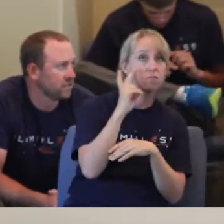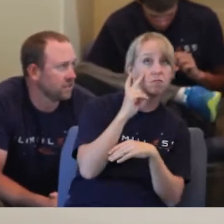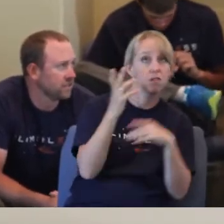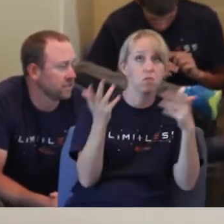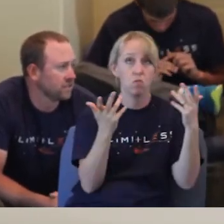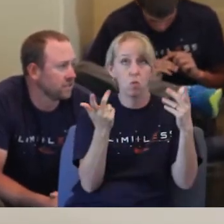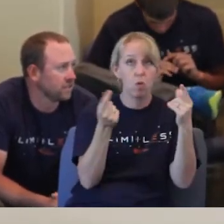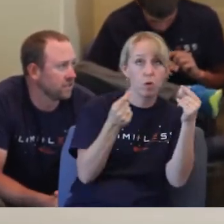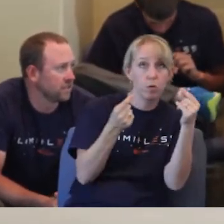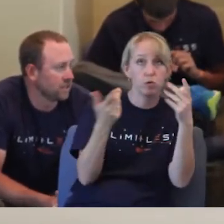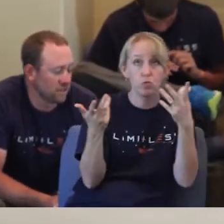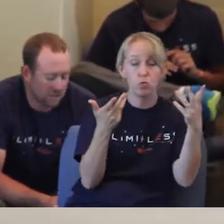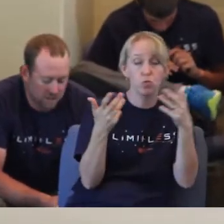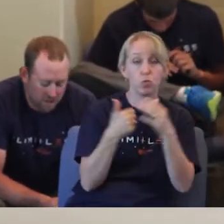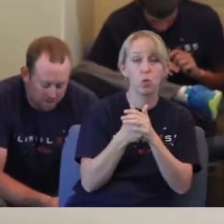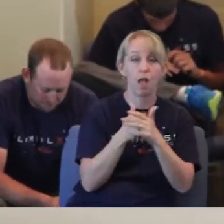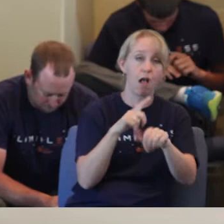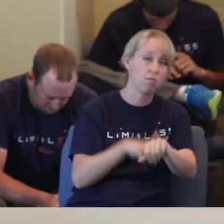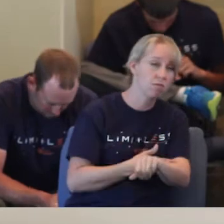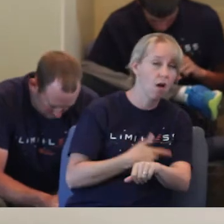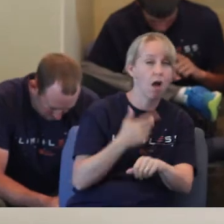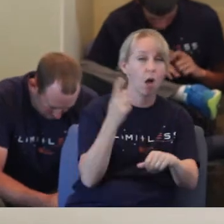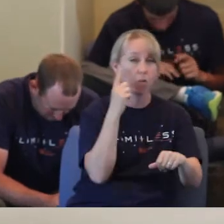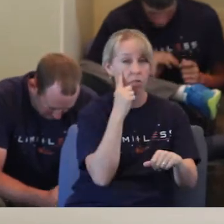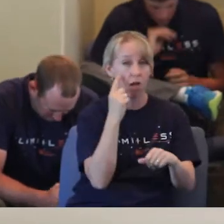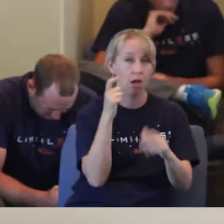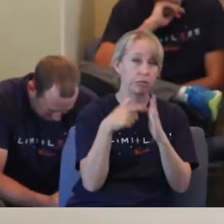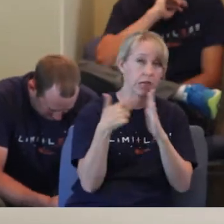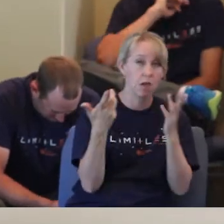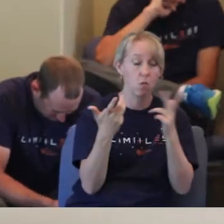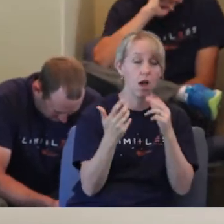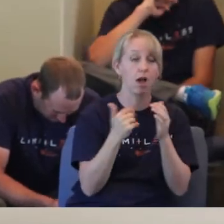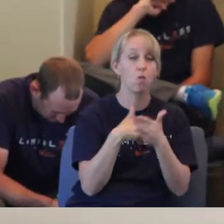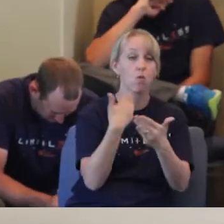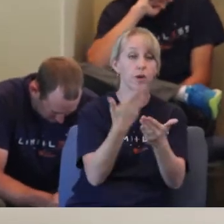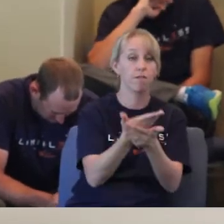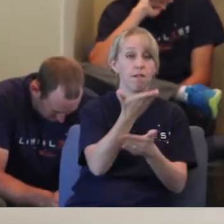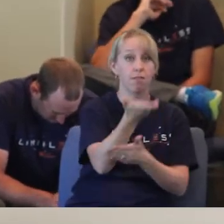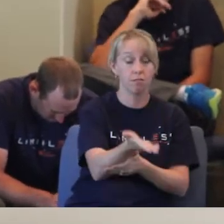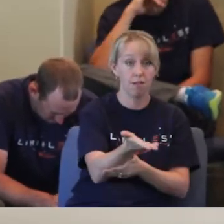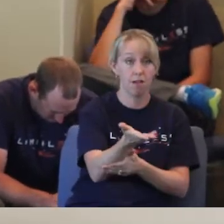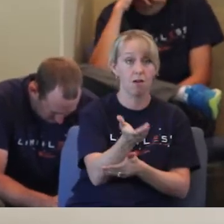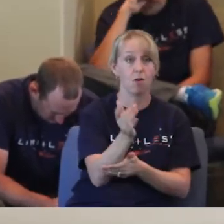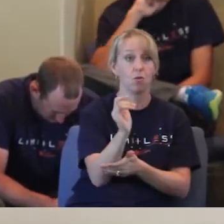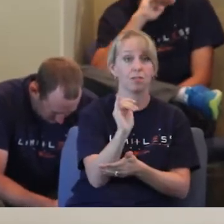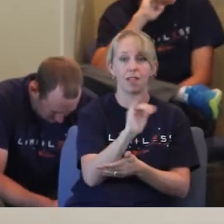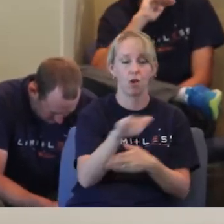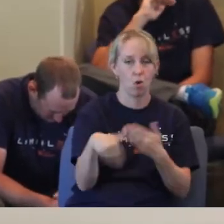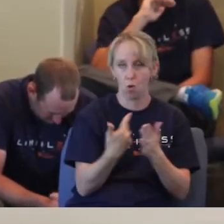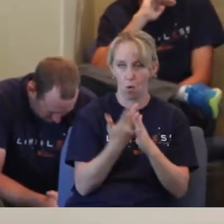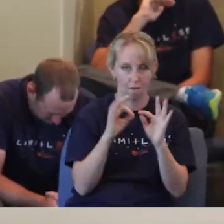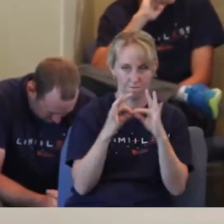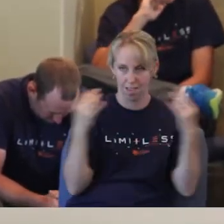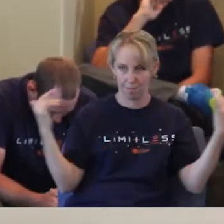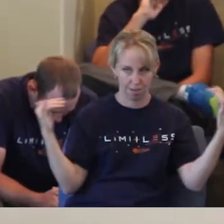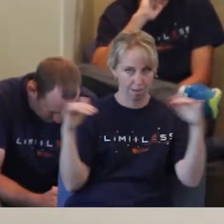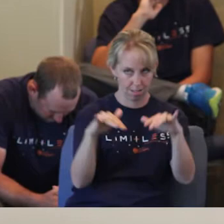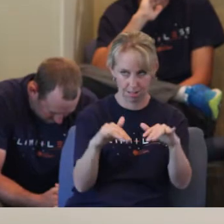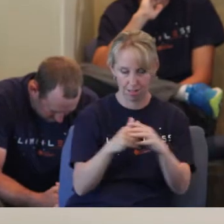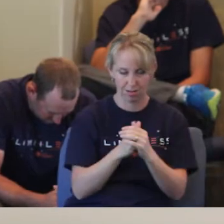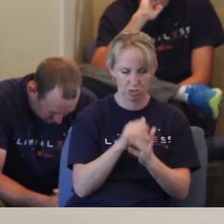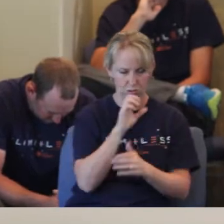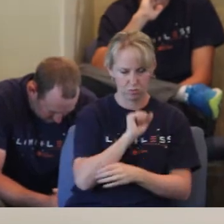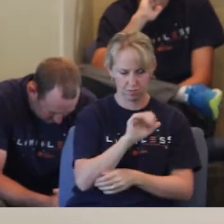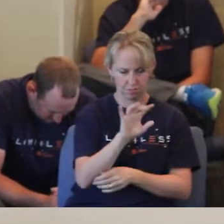to do, how long we estimated it would take. And when we got there, it was like her entire family was there. She was